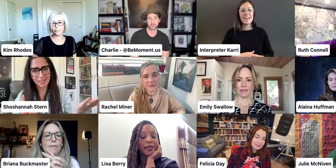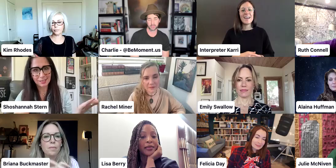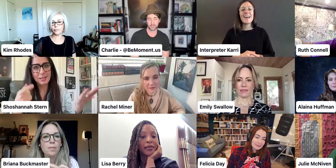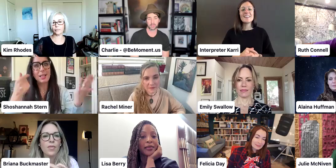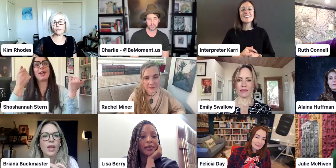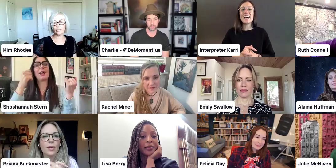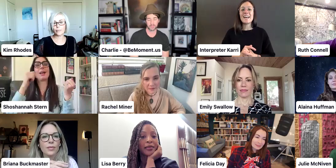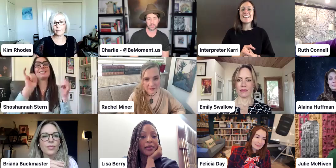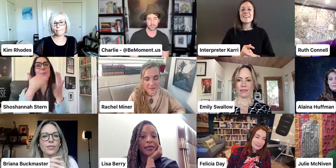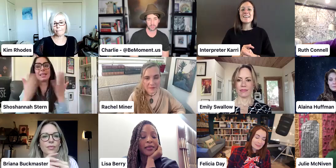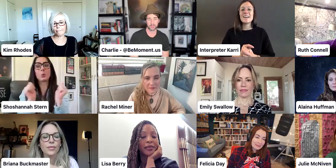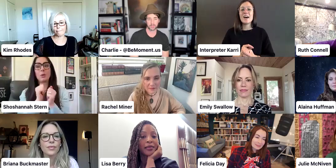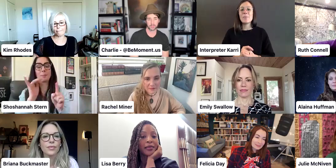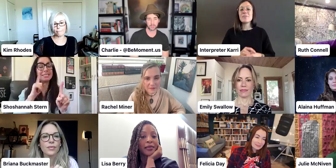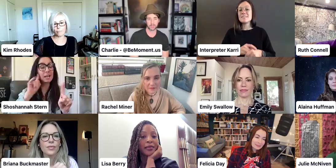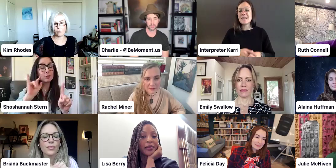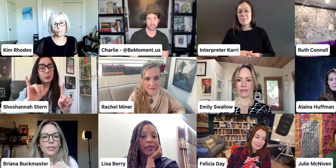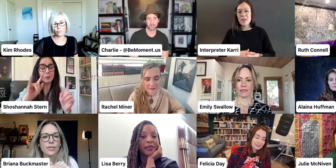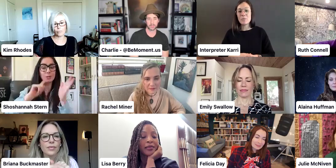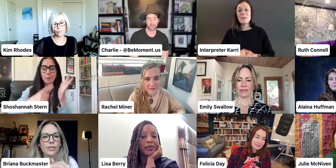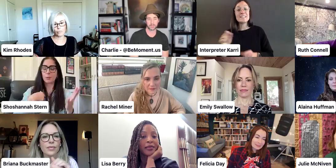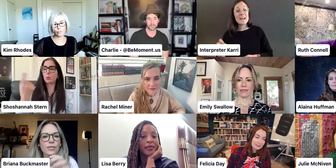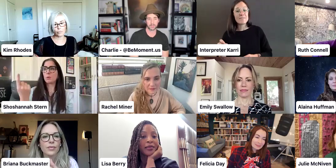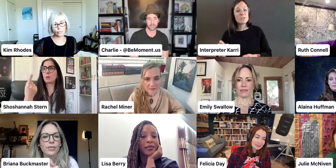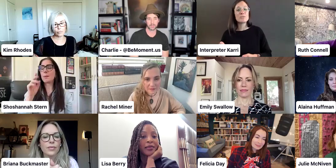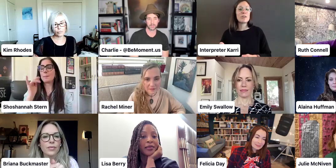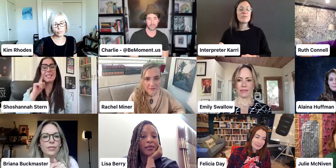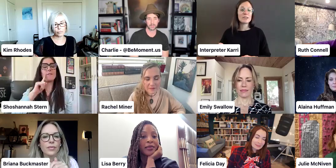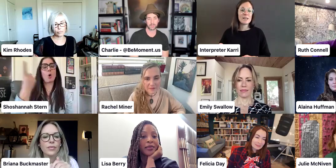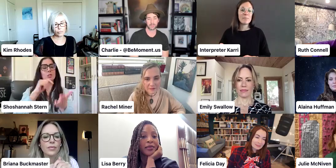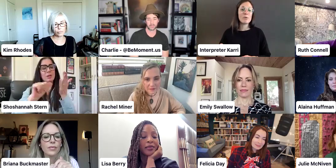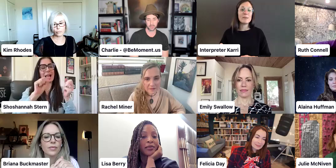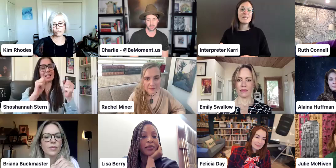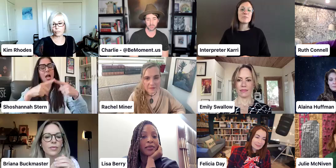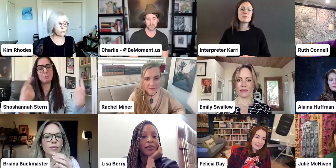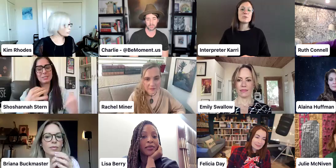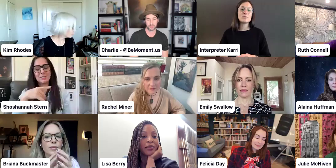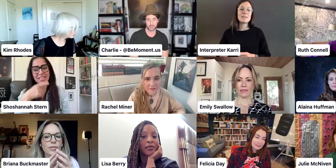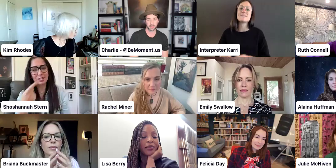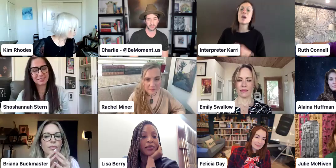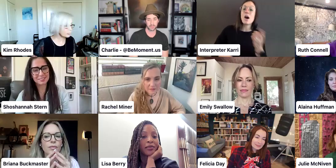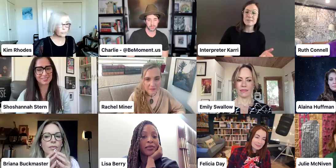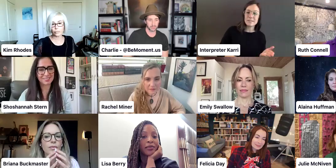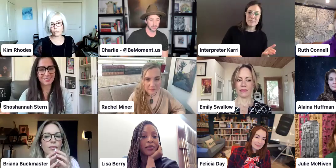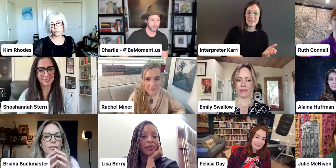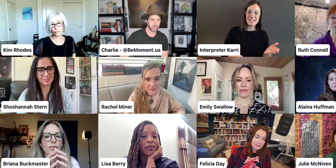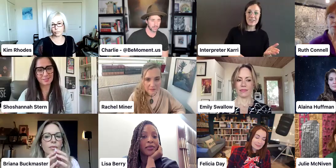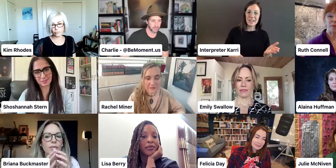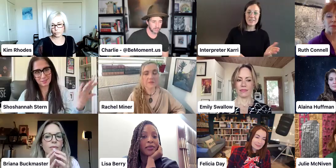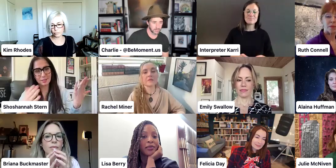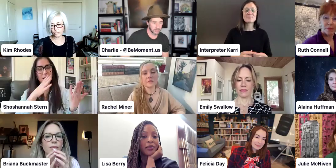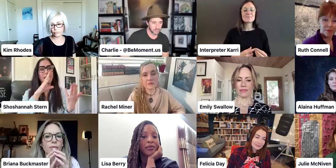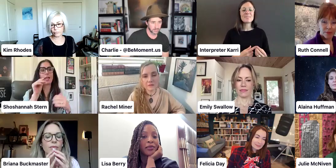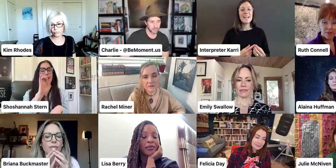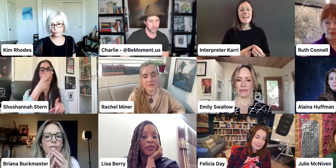men. Like, the same thing with being deaf too. So like, for example, being deaf was always written as the opposite of being